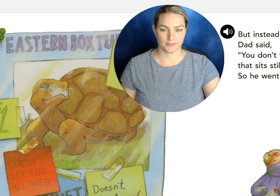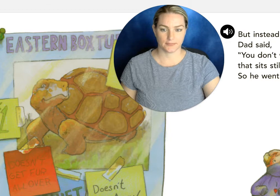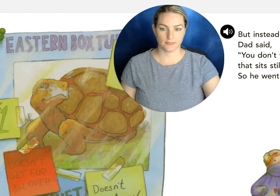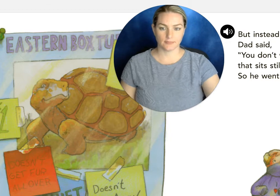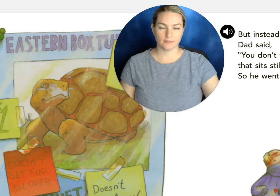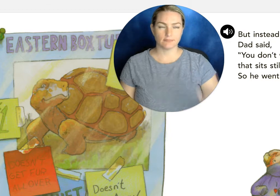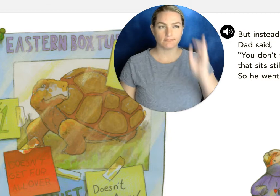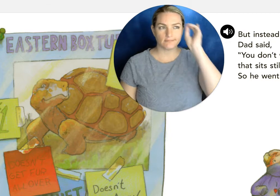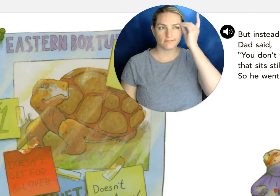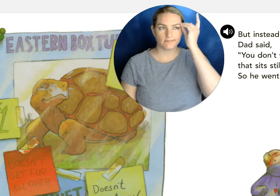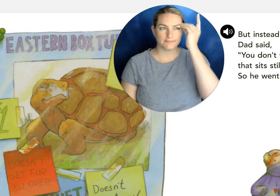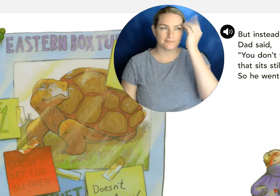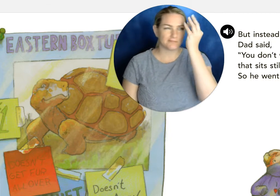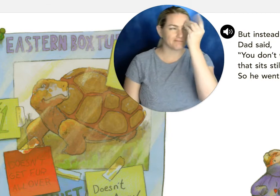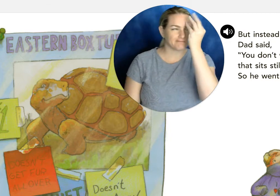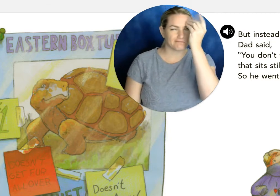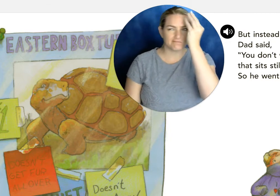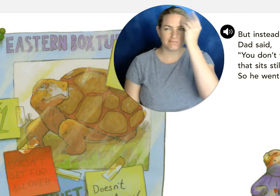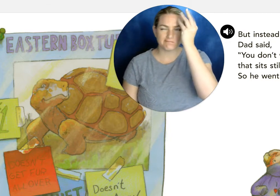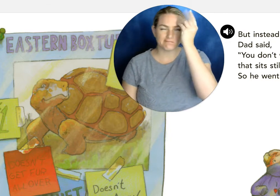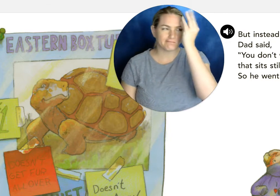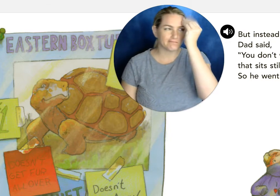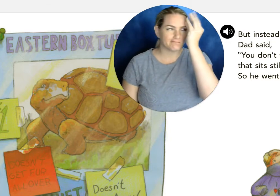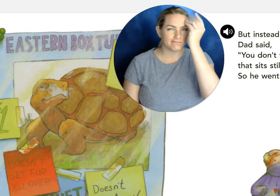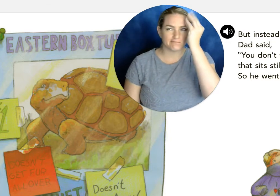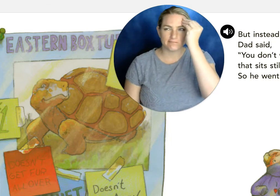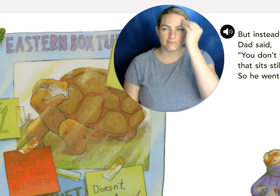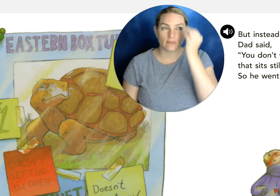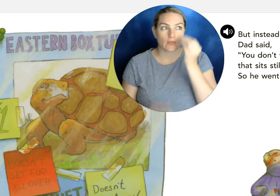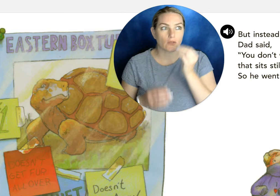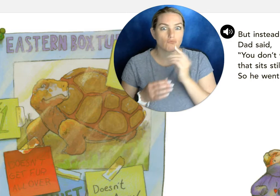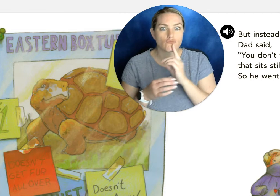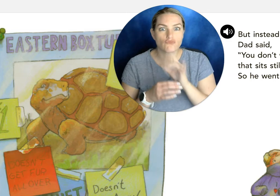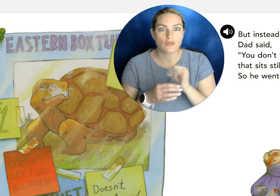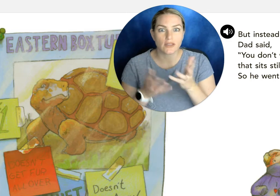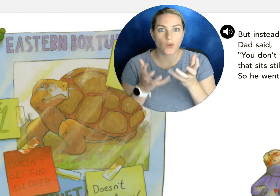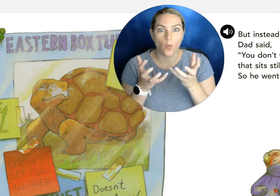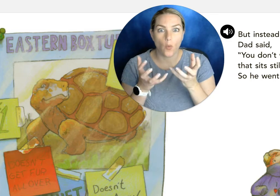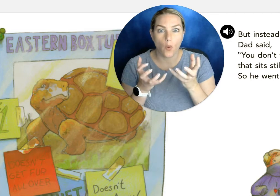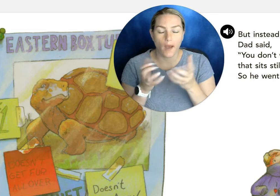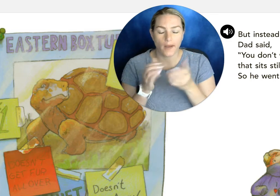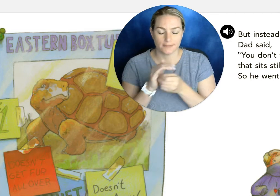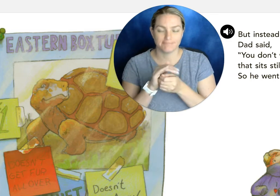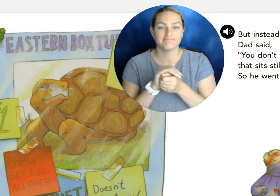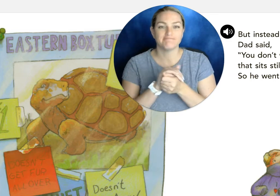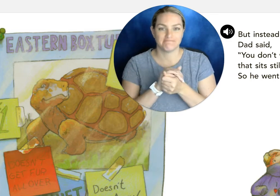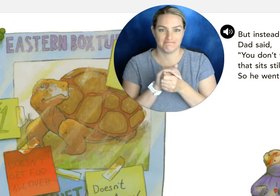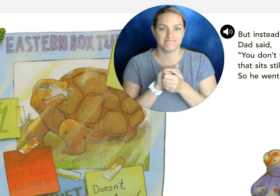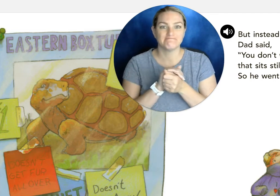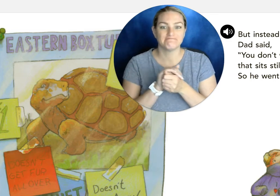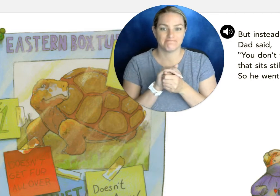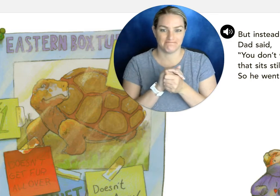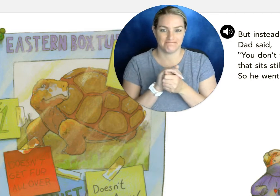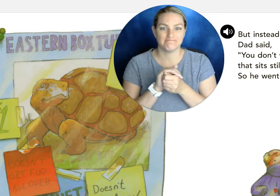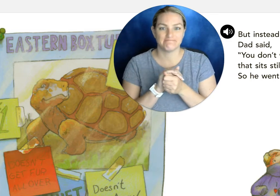Danny thought it over before he went to bed. "All I really want is a turtle," he